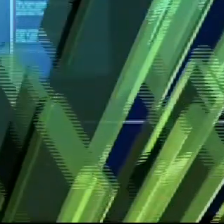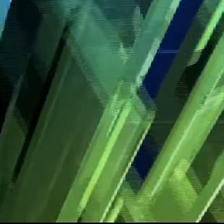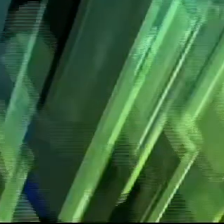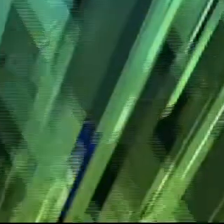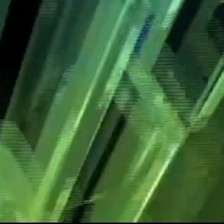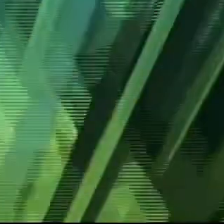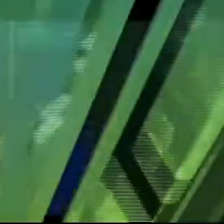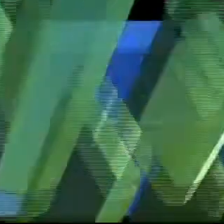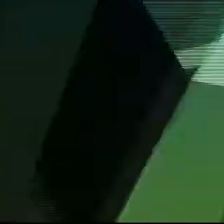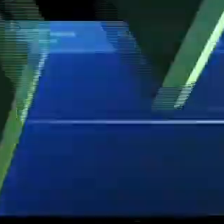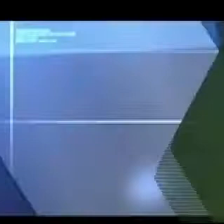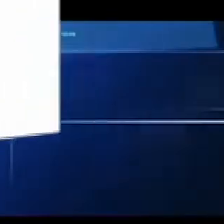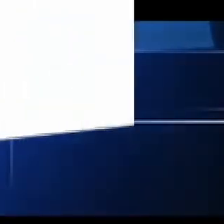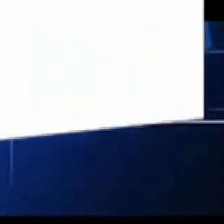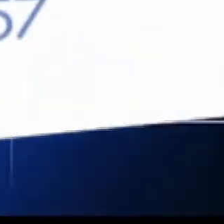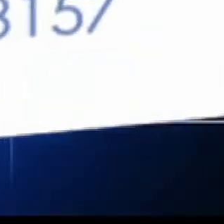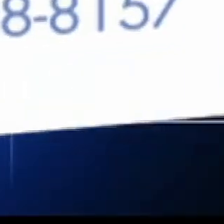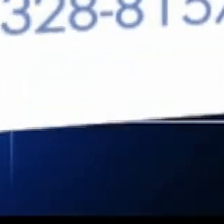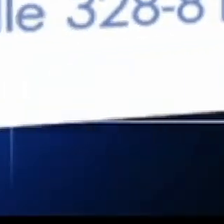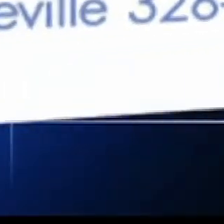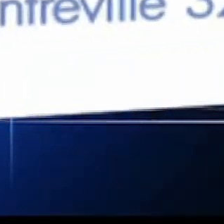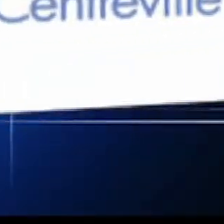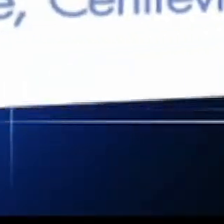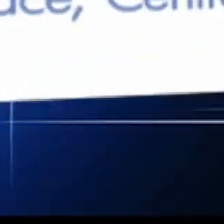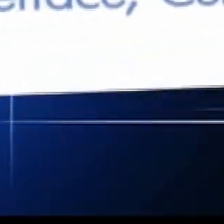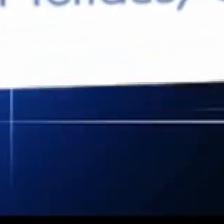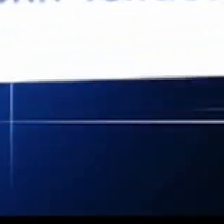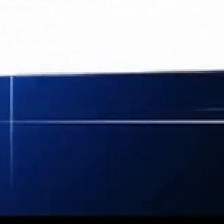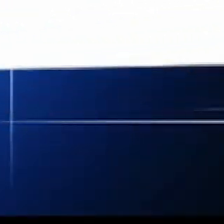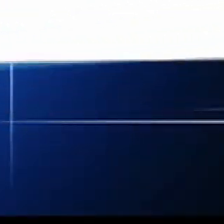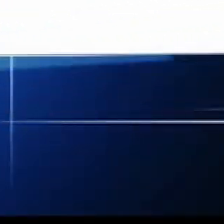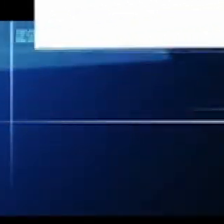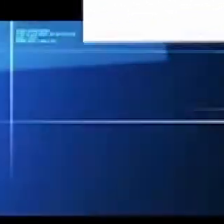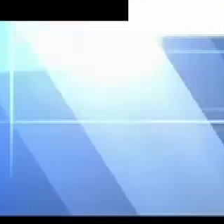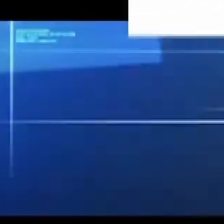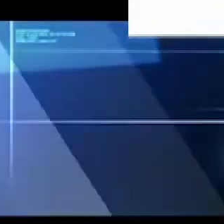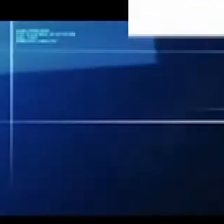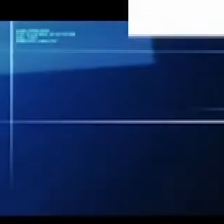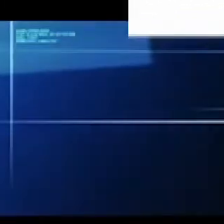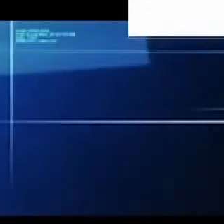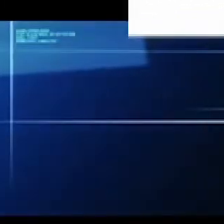Podcast Total Sports, brought to you by Fourth Terrace Diagnostic Center.